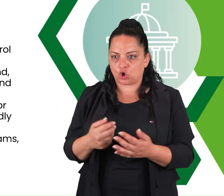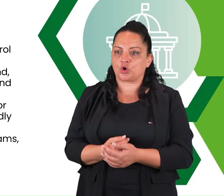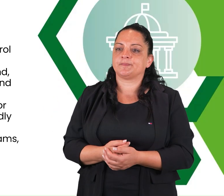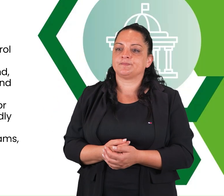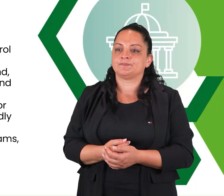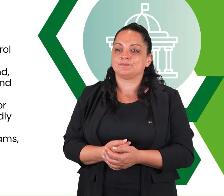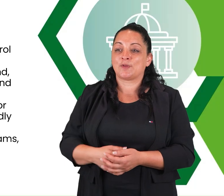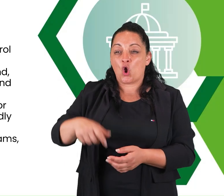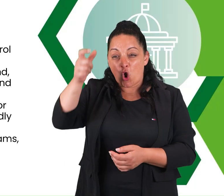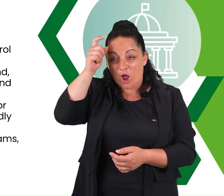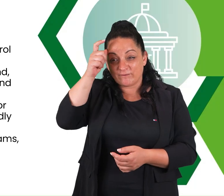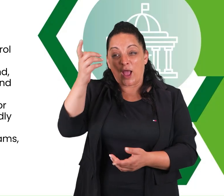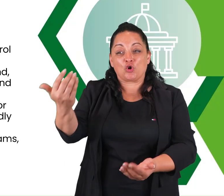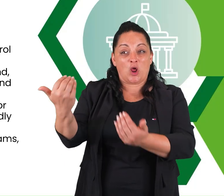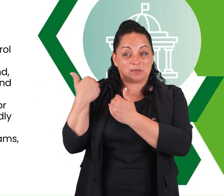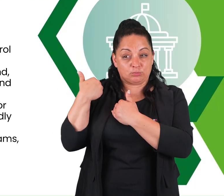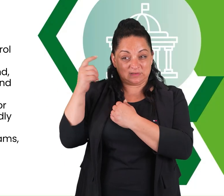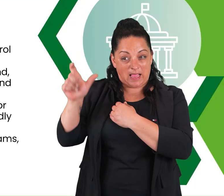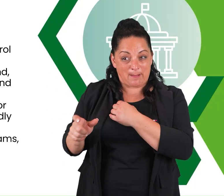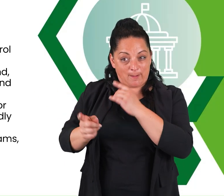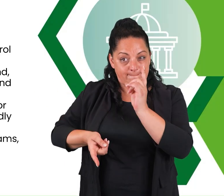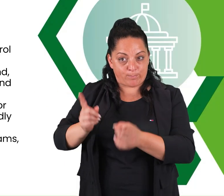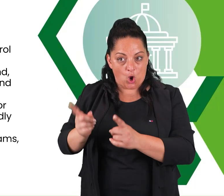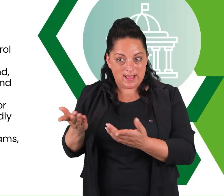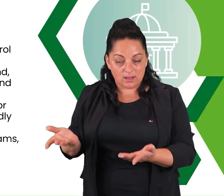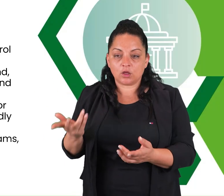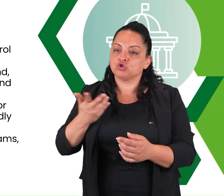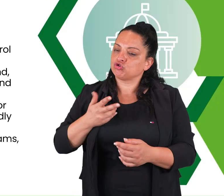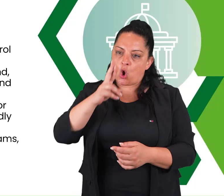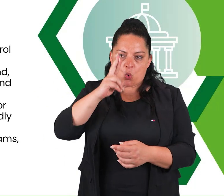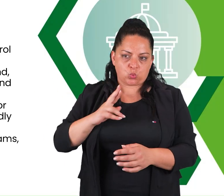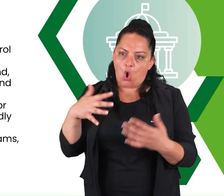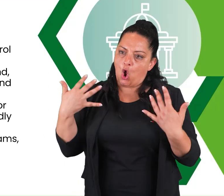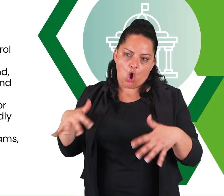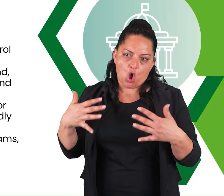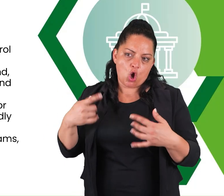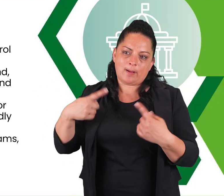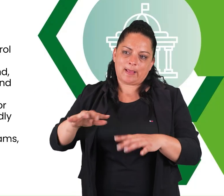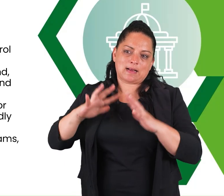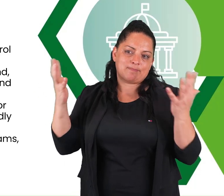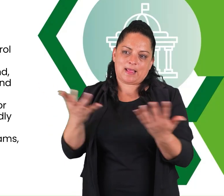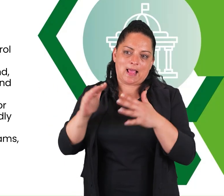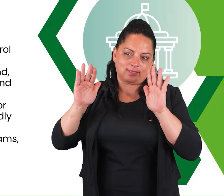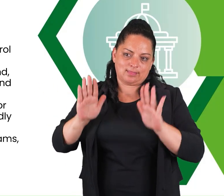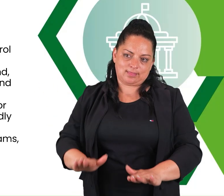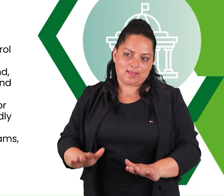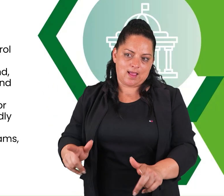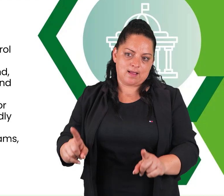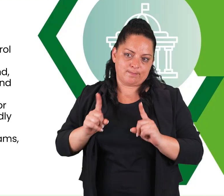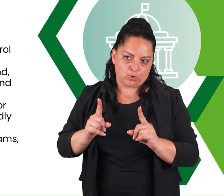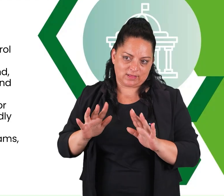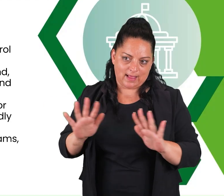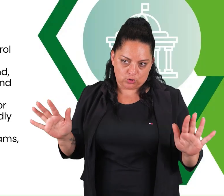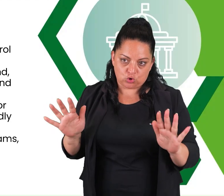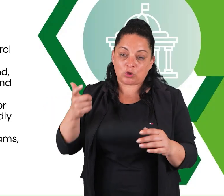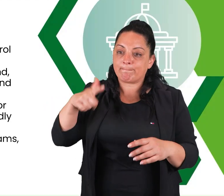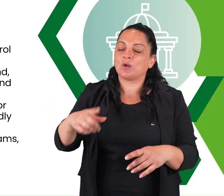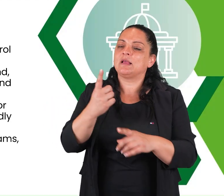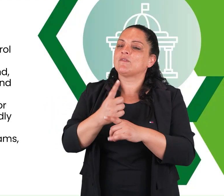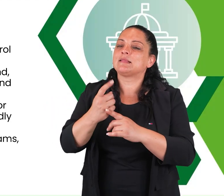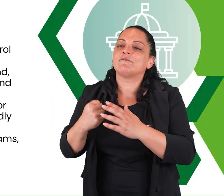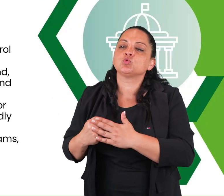governments. Governments and policymakers play a critical role in protecting the environment and supporting sustainable